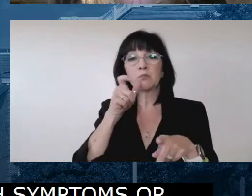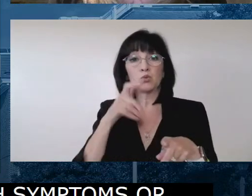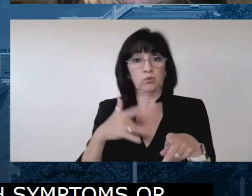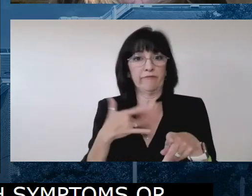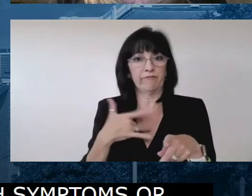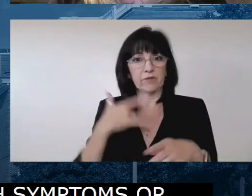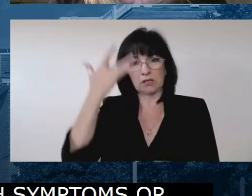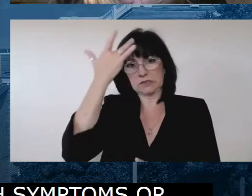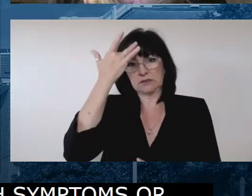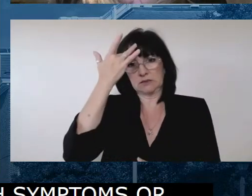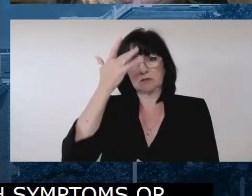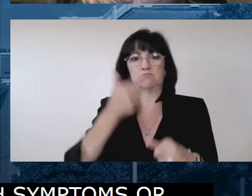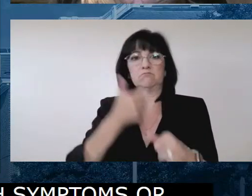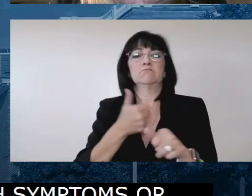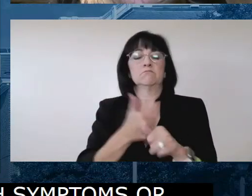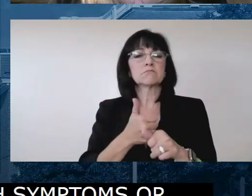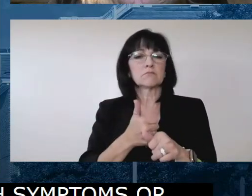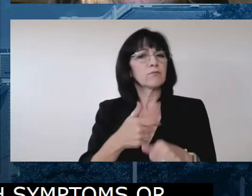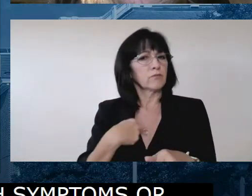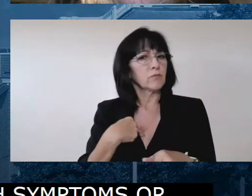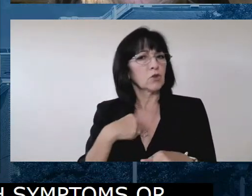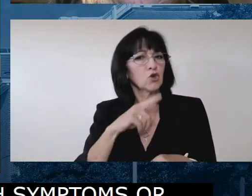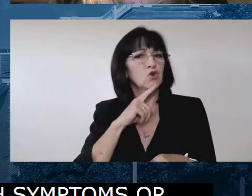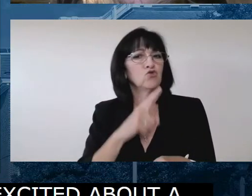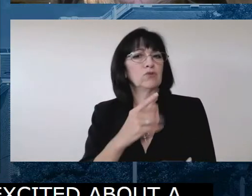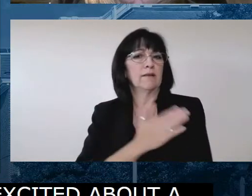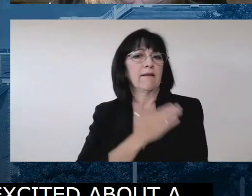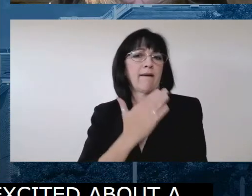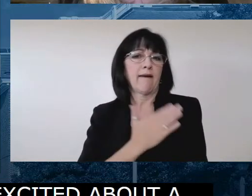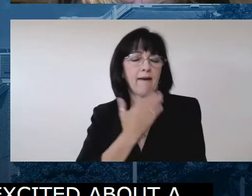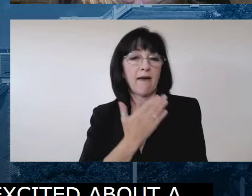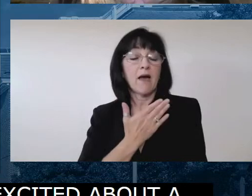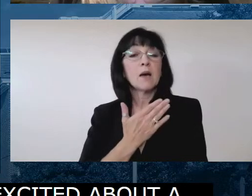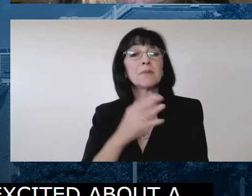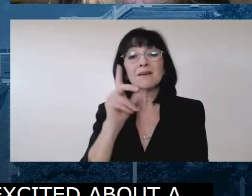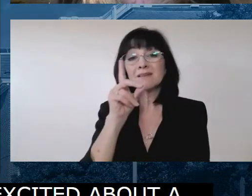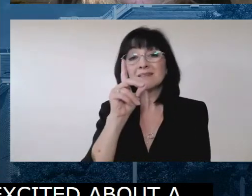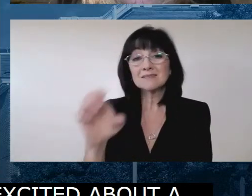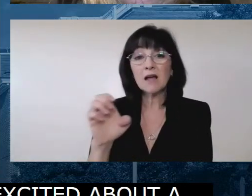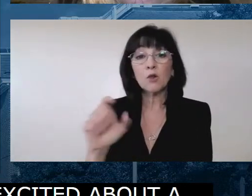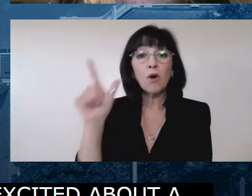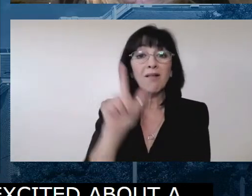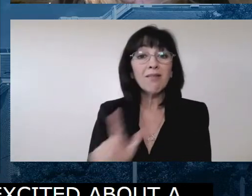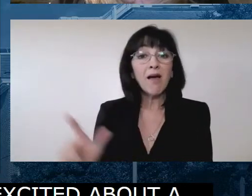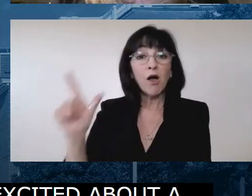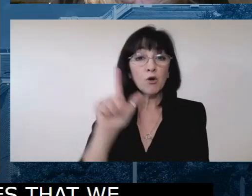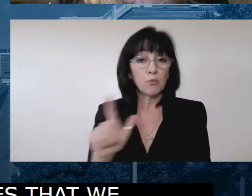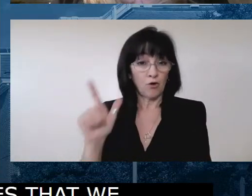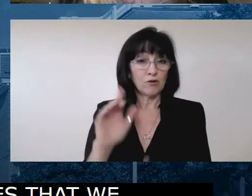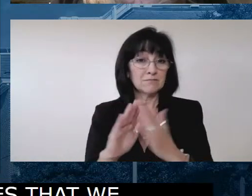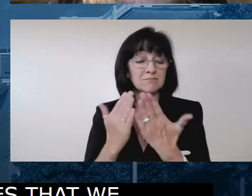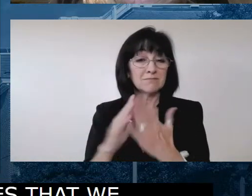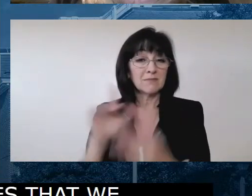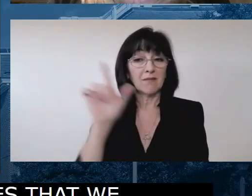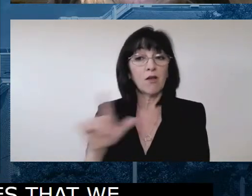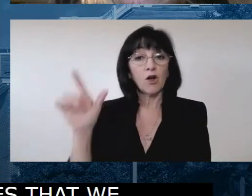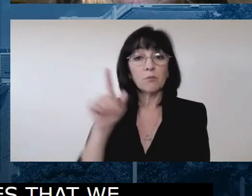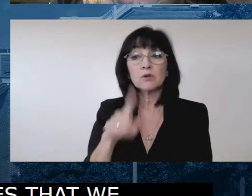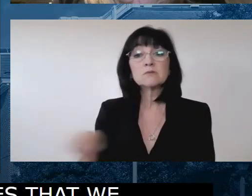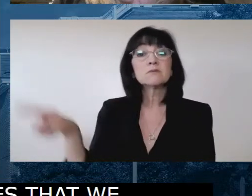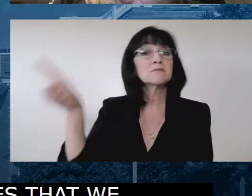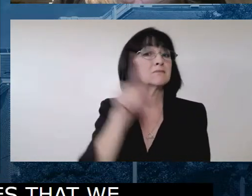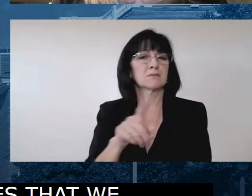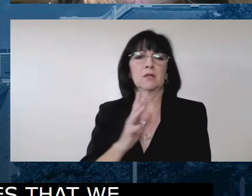new partnership with the Delaware libraries that we announced earlier this week. Our libraries have been amazing